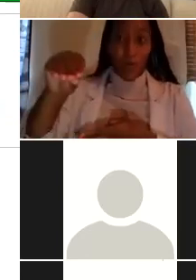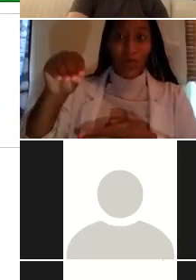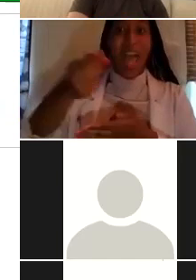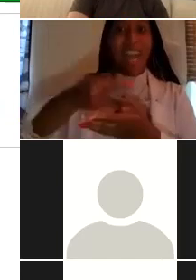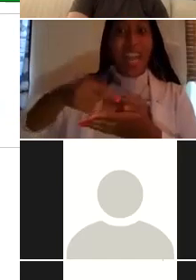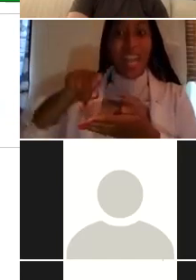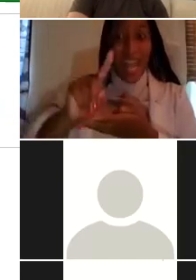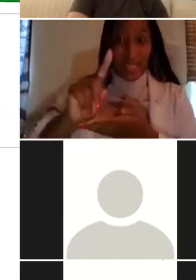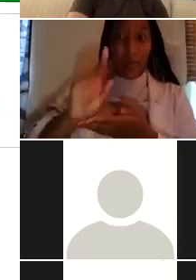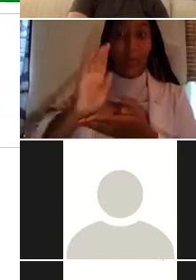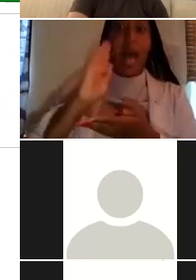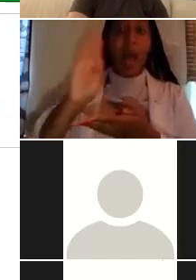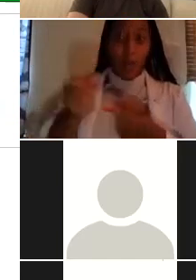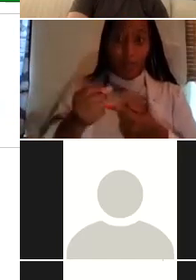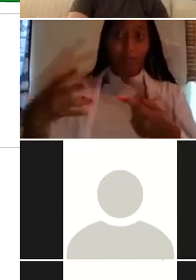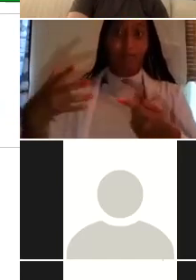All right.